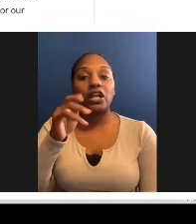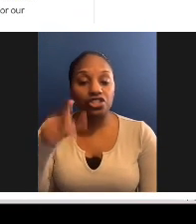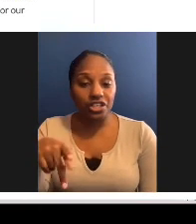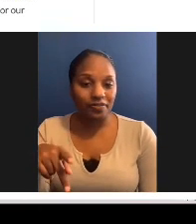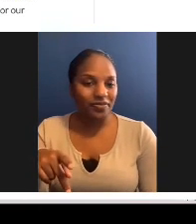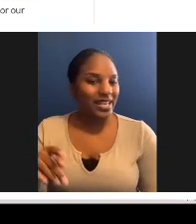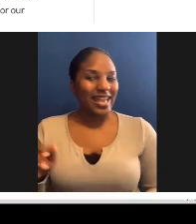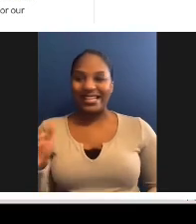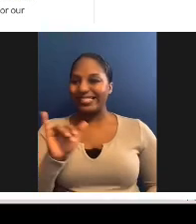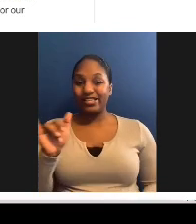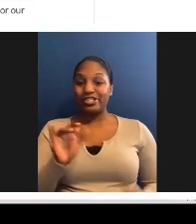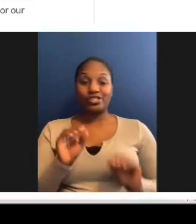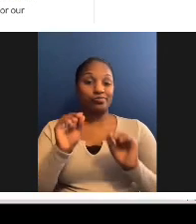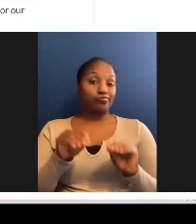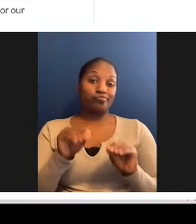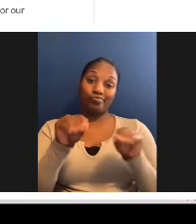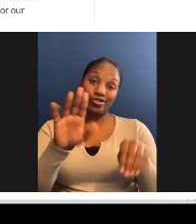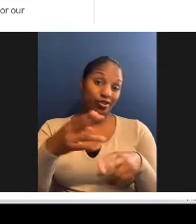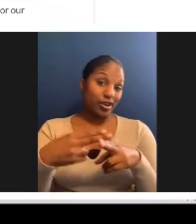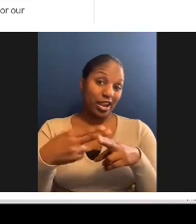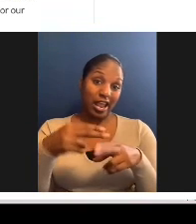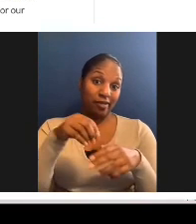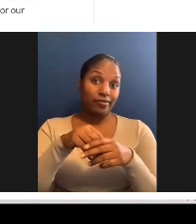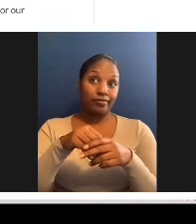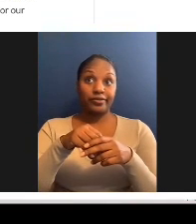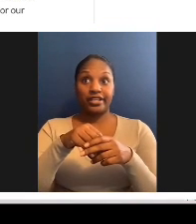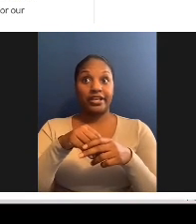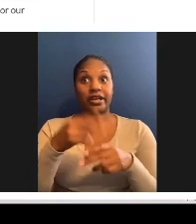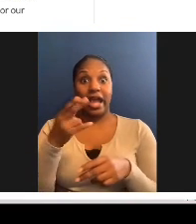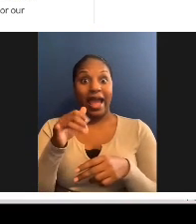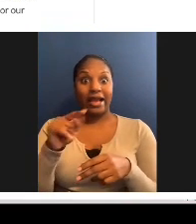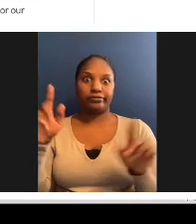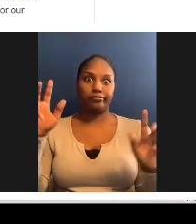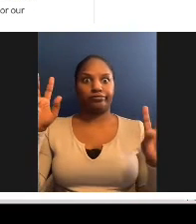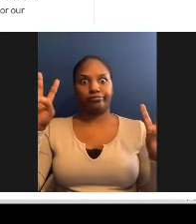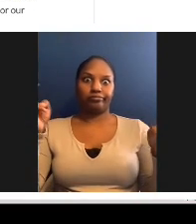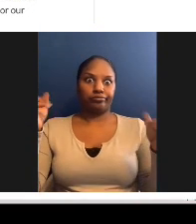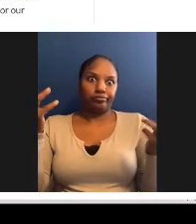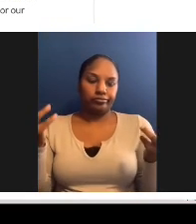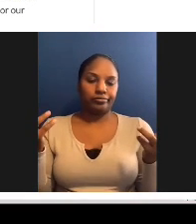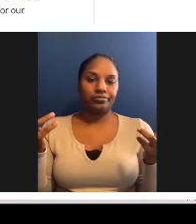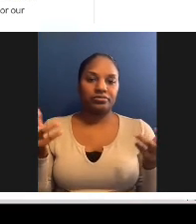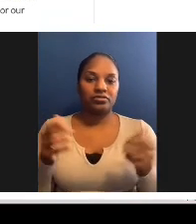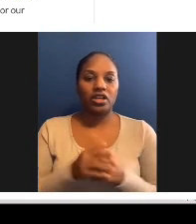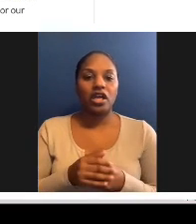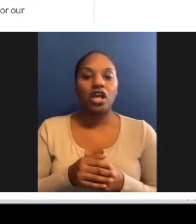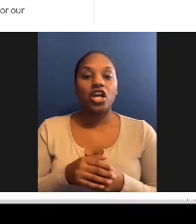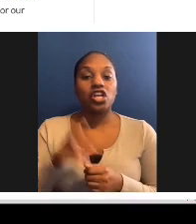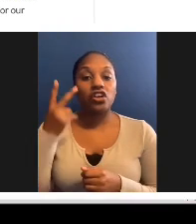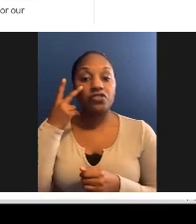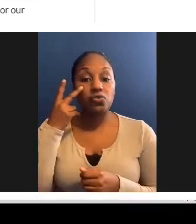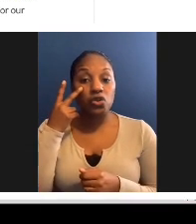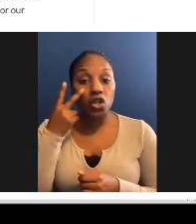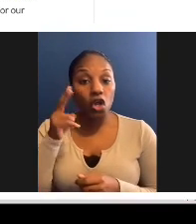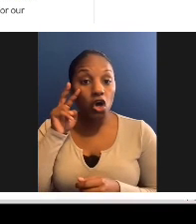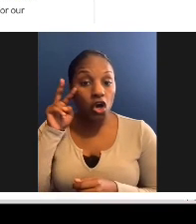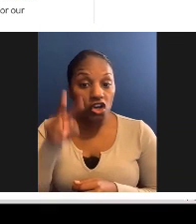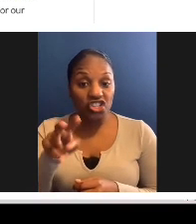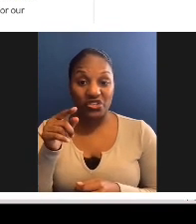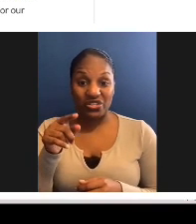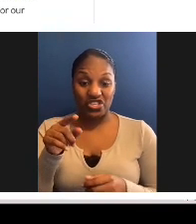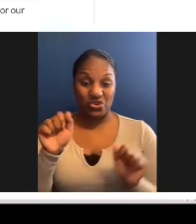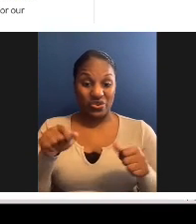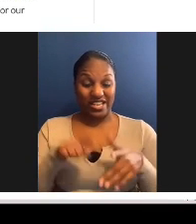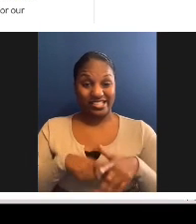speak. If you look on the right-hand side, it tells you that you can start as early as 13 years of age